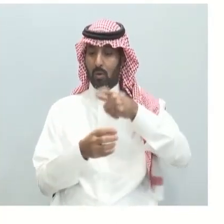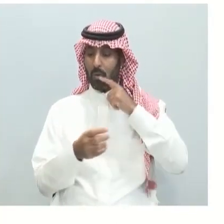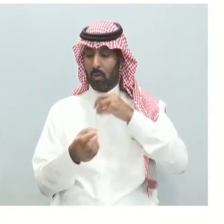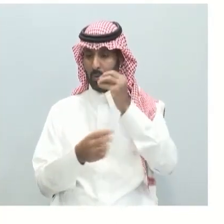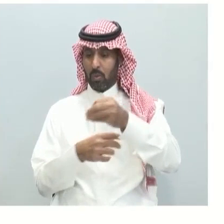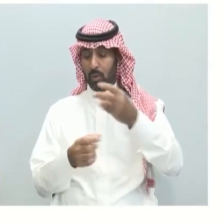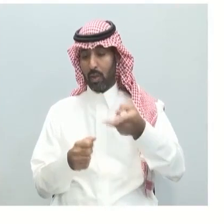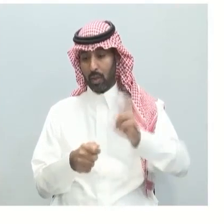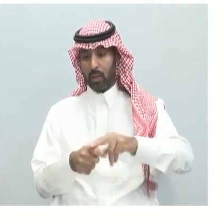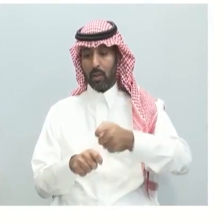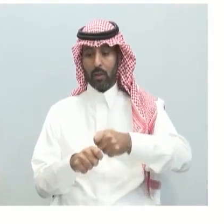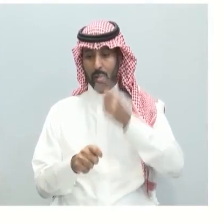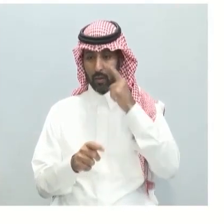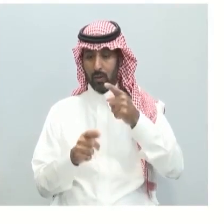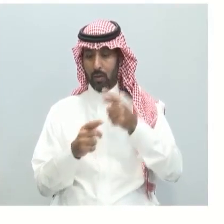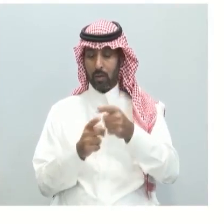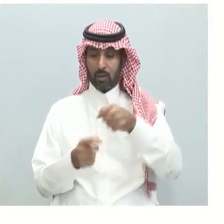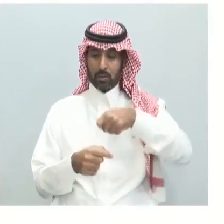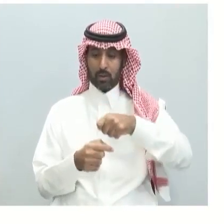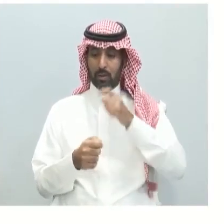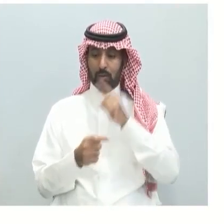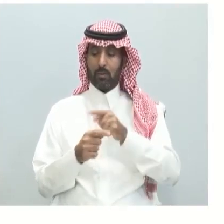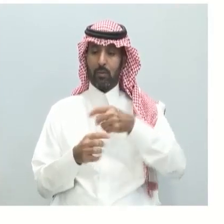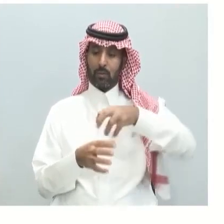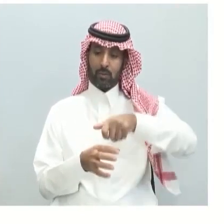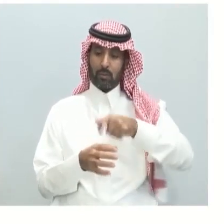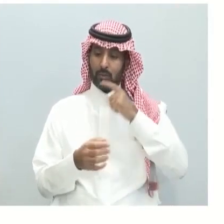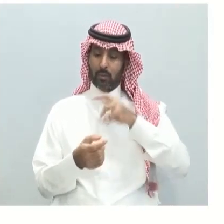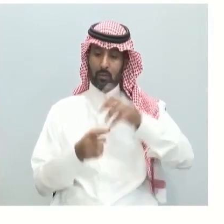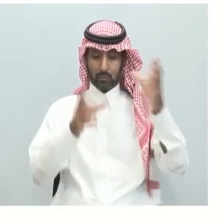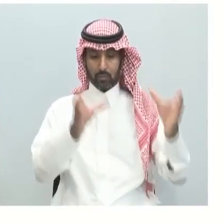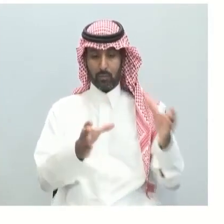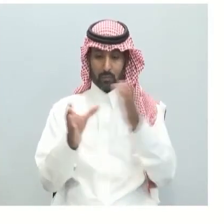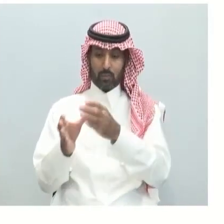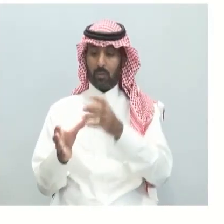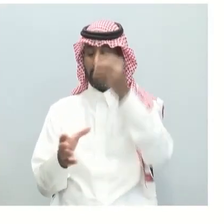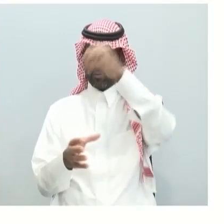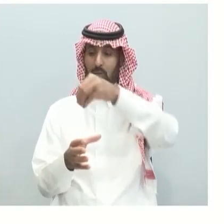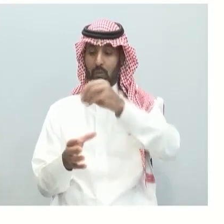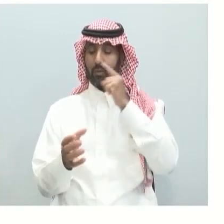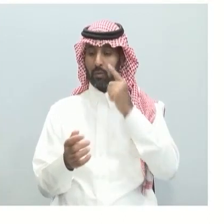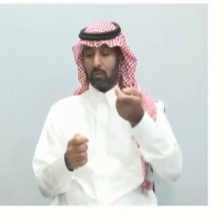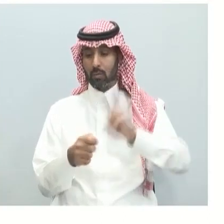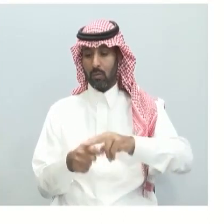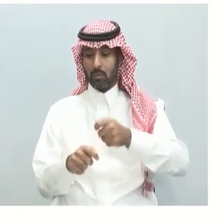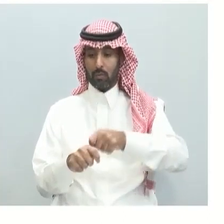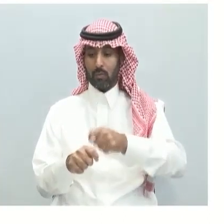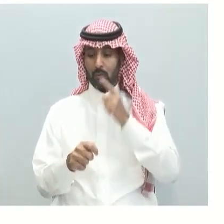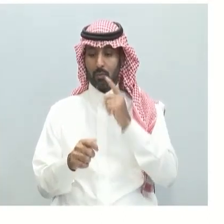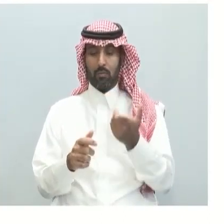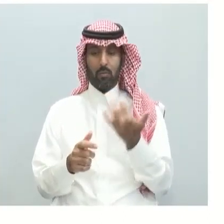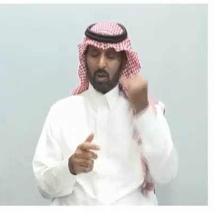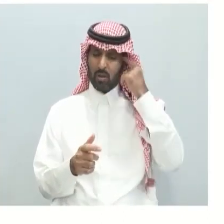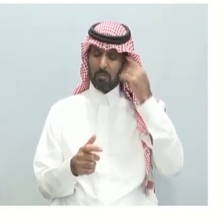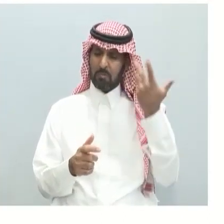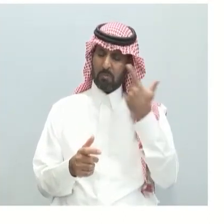day. We are careful to use a special disposal unit for recyclable materials, but we are not sure it is always effective.